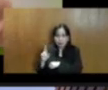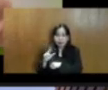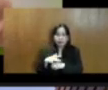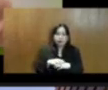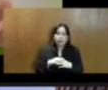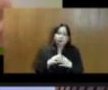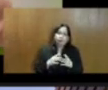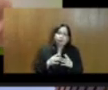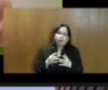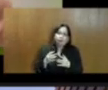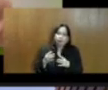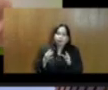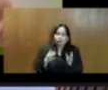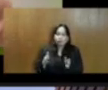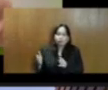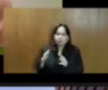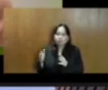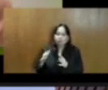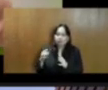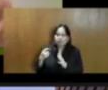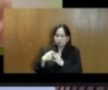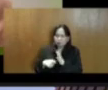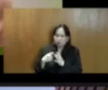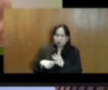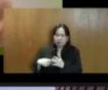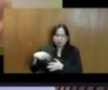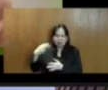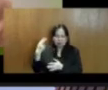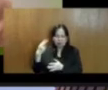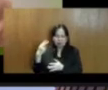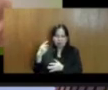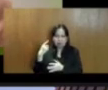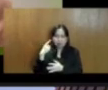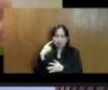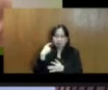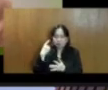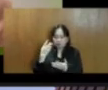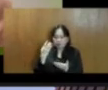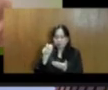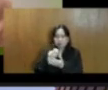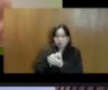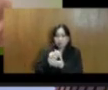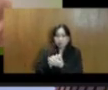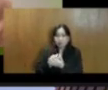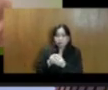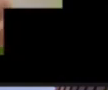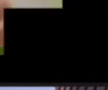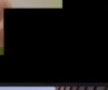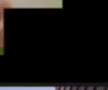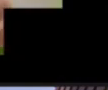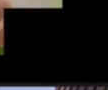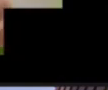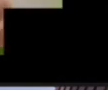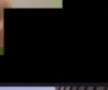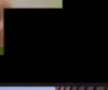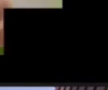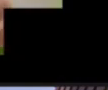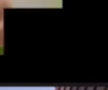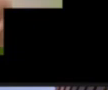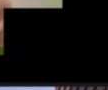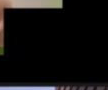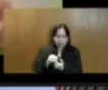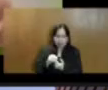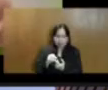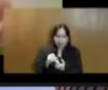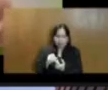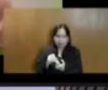costs are high when we talk about a circular economy, particularly in the Philippines. So What